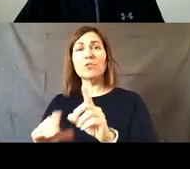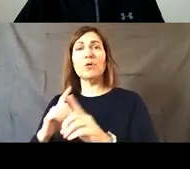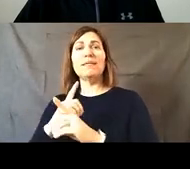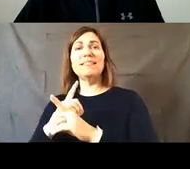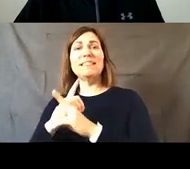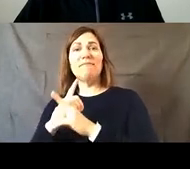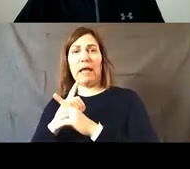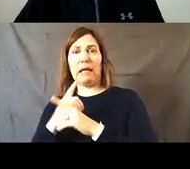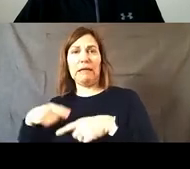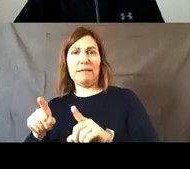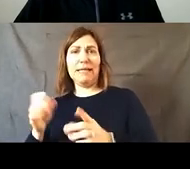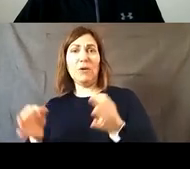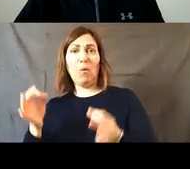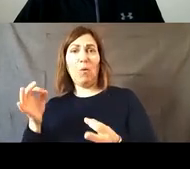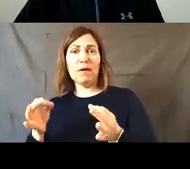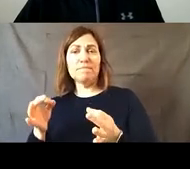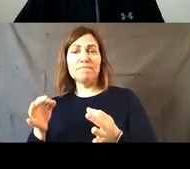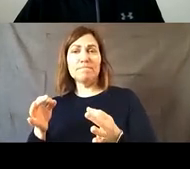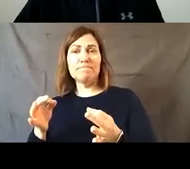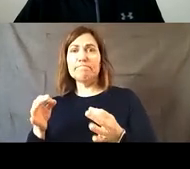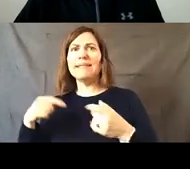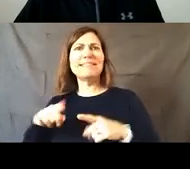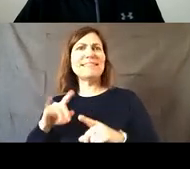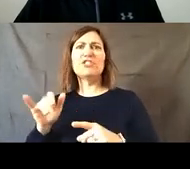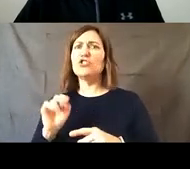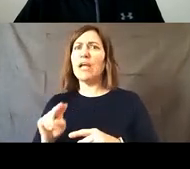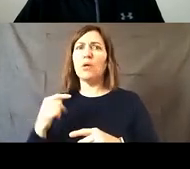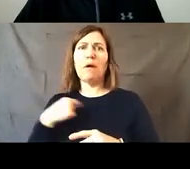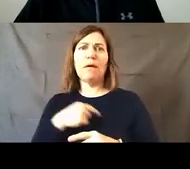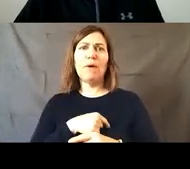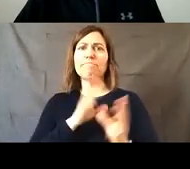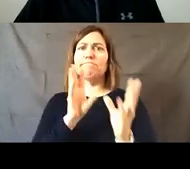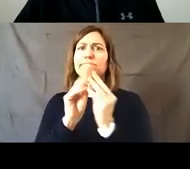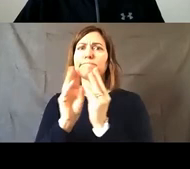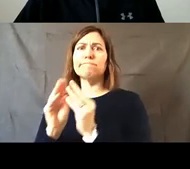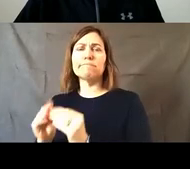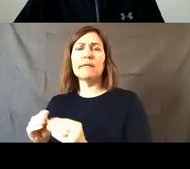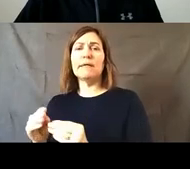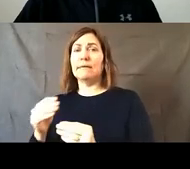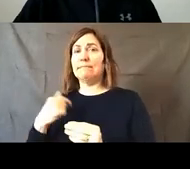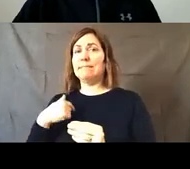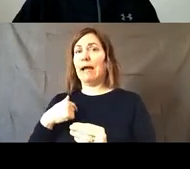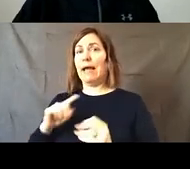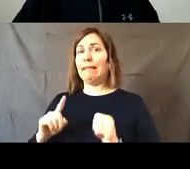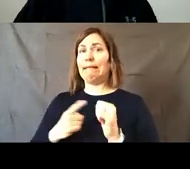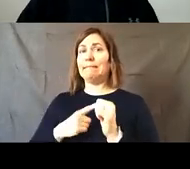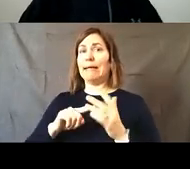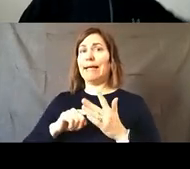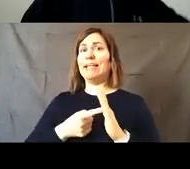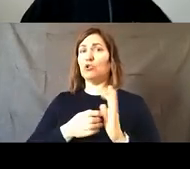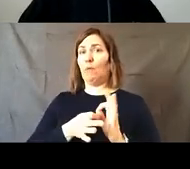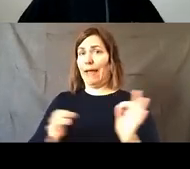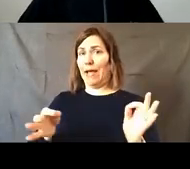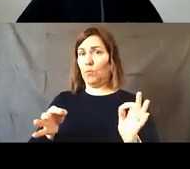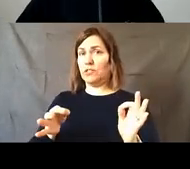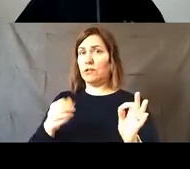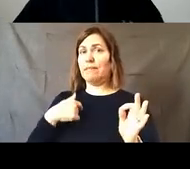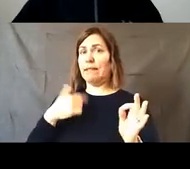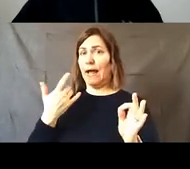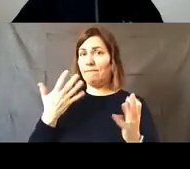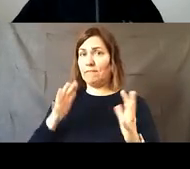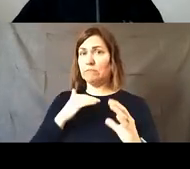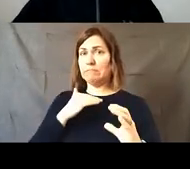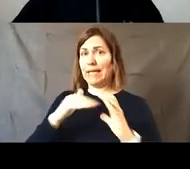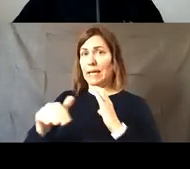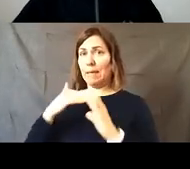January, right? So I had the initial language that I emailed members about and talked to President Smith